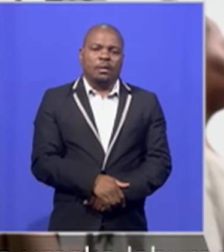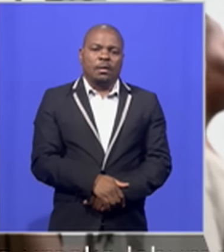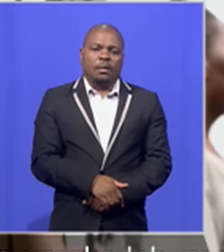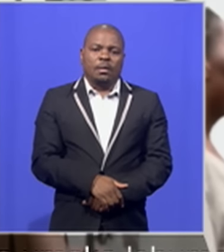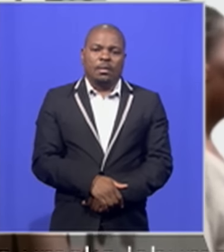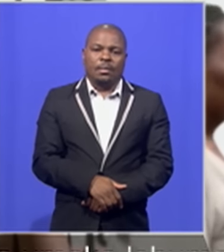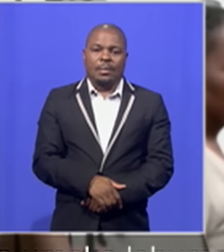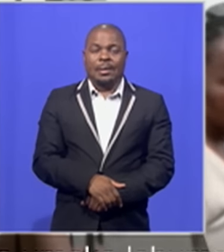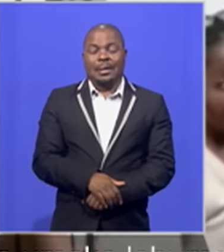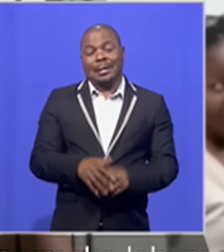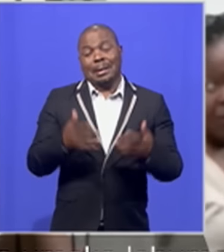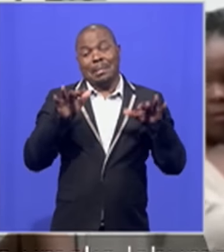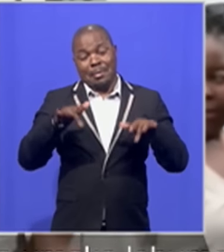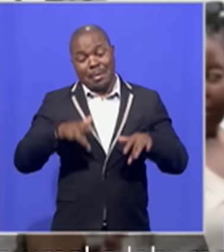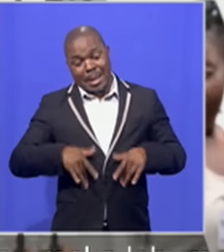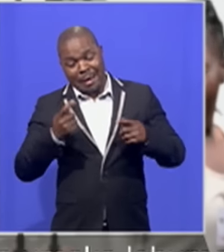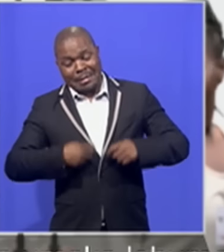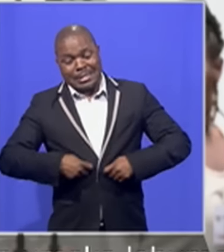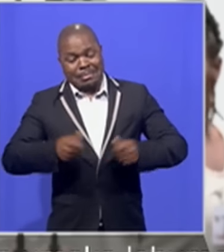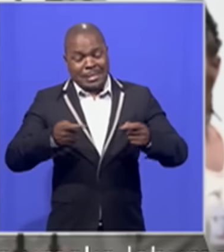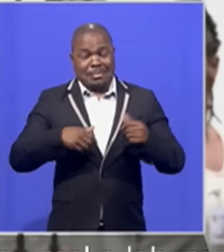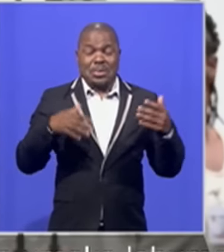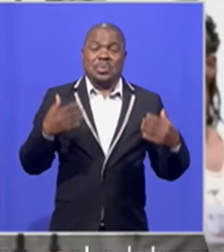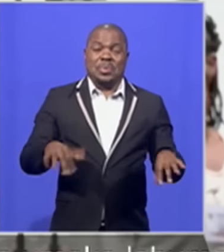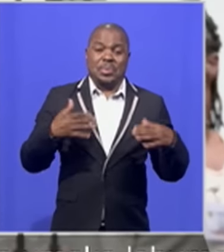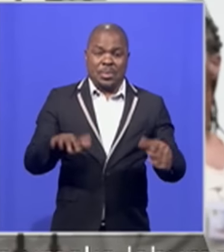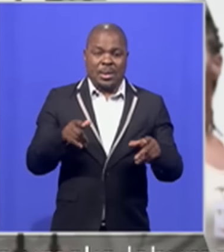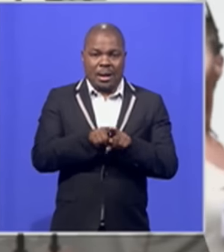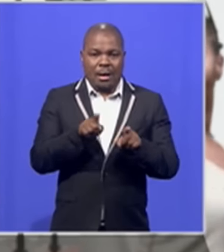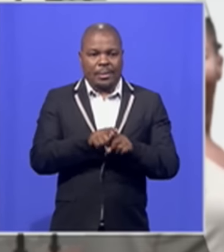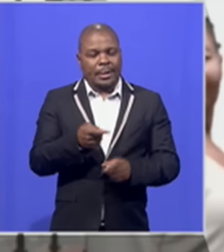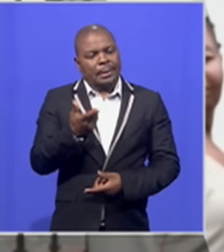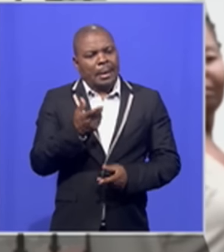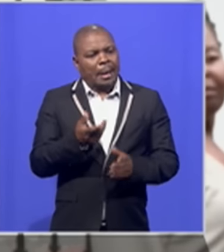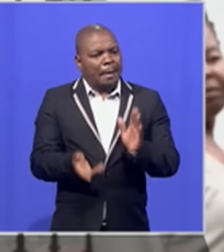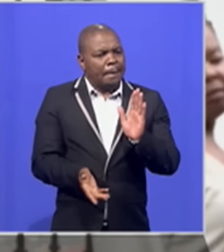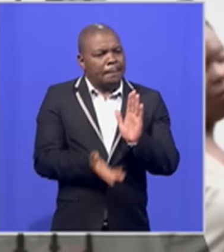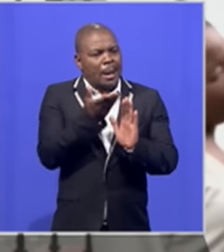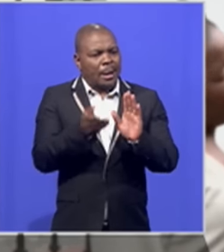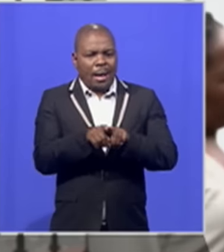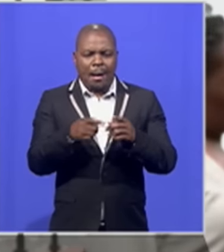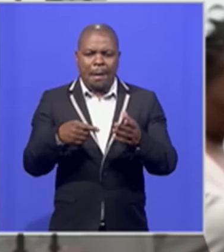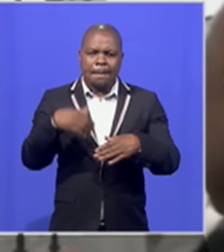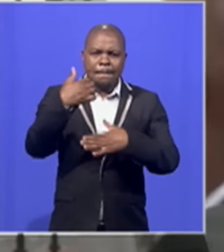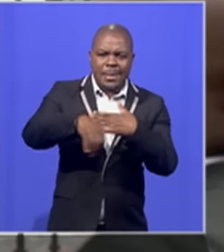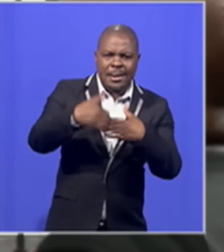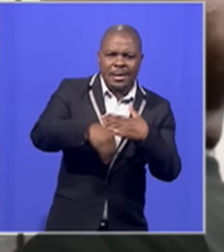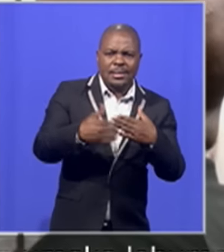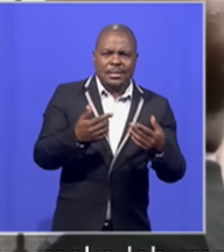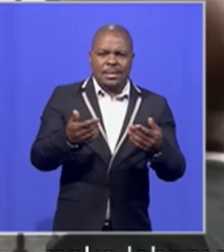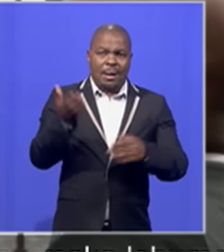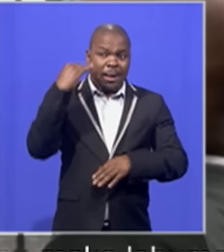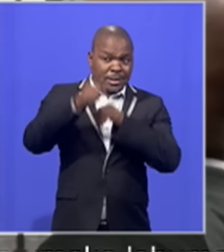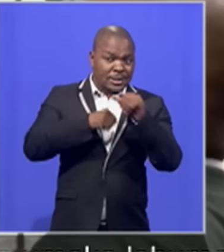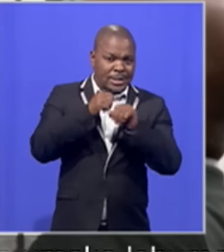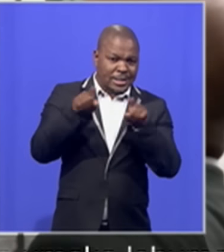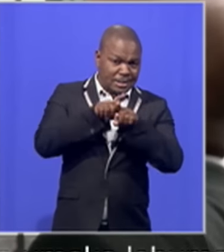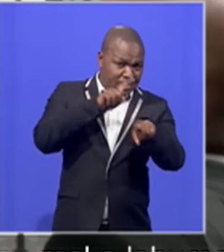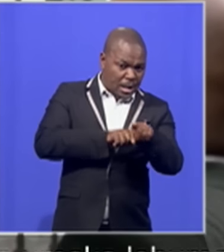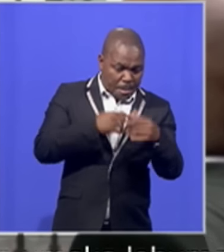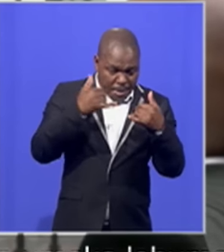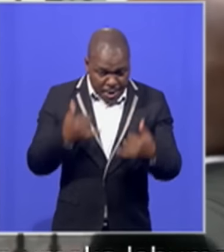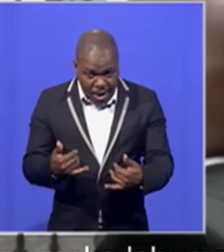The cost of living, every single person you speak to talks about the rapid rise of prices. If you buy bread around the same time last year, you come